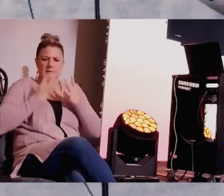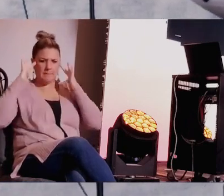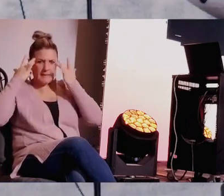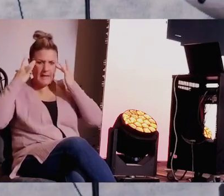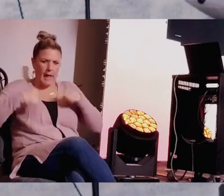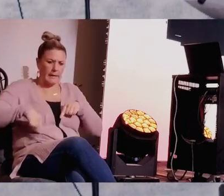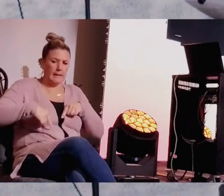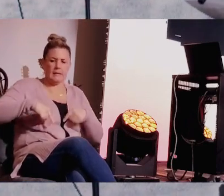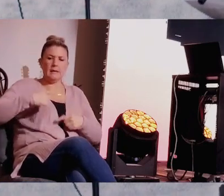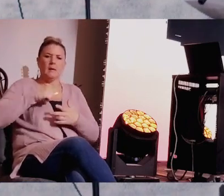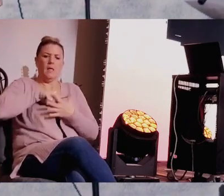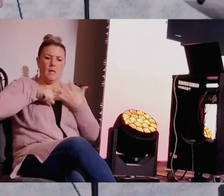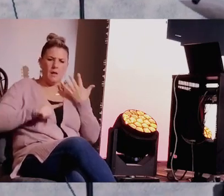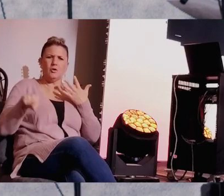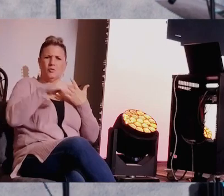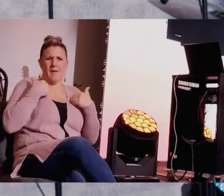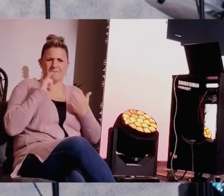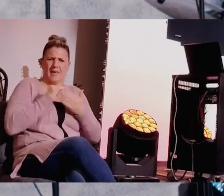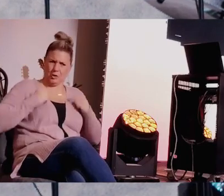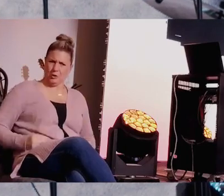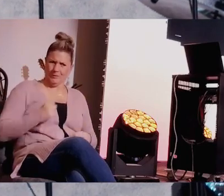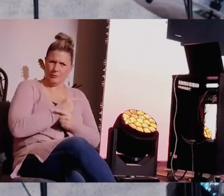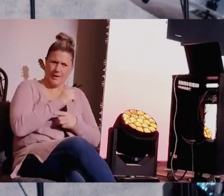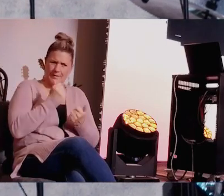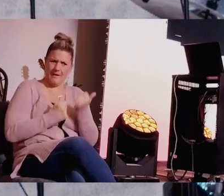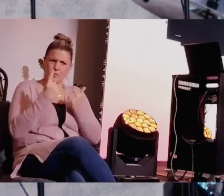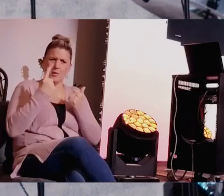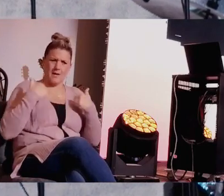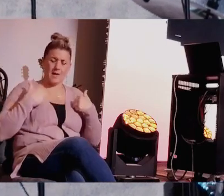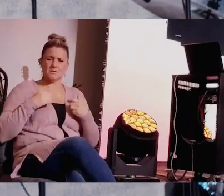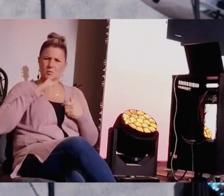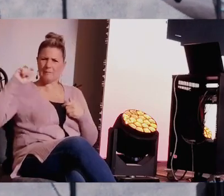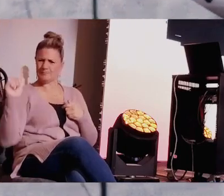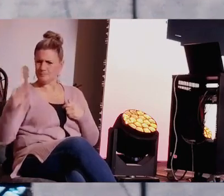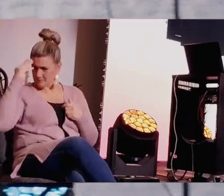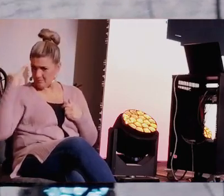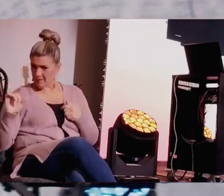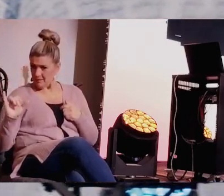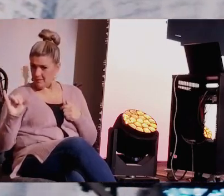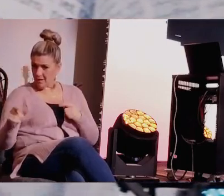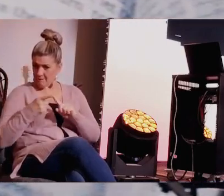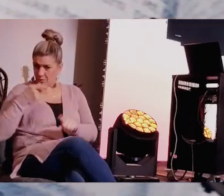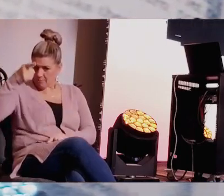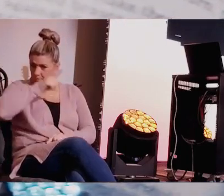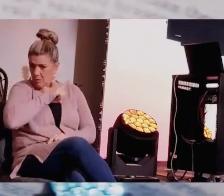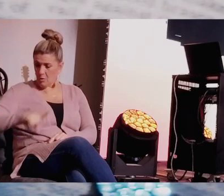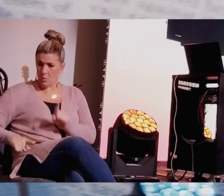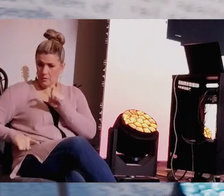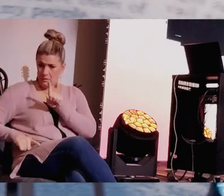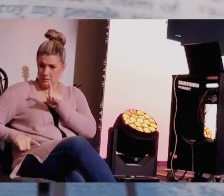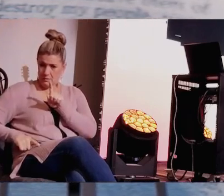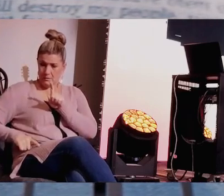some things going on. All of us have it, right? We're human, right? So I'll ask her right then and there, is that from the Lord? Well,